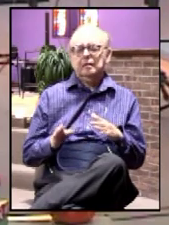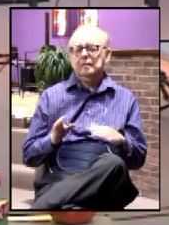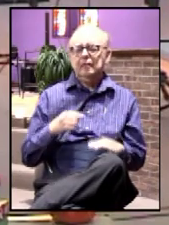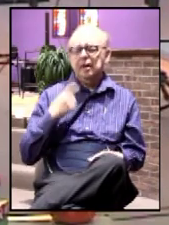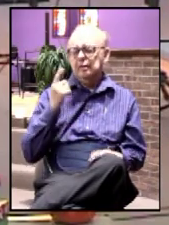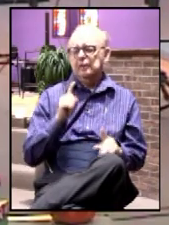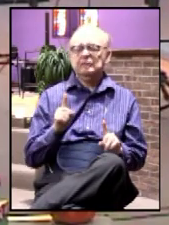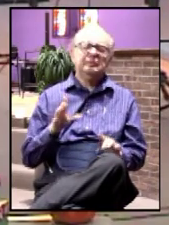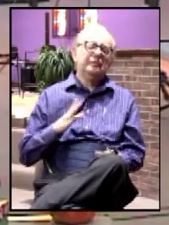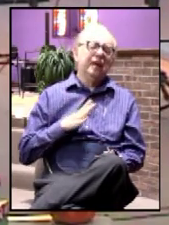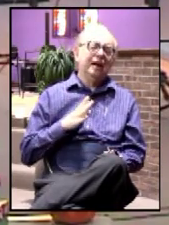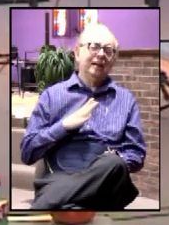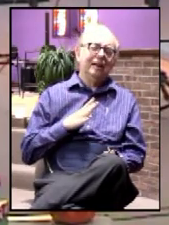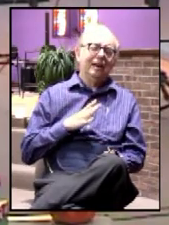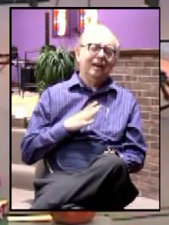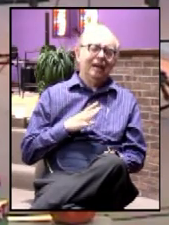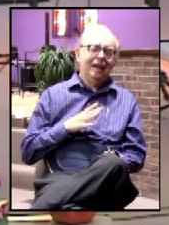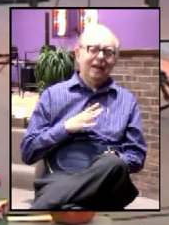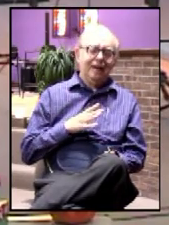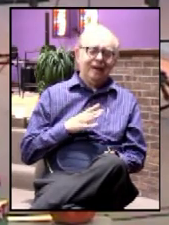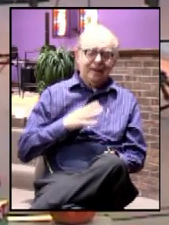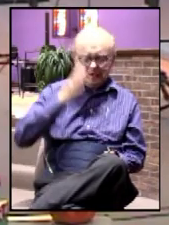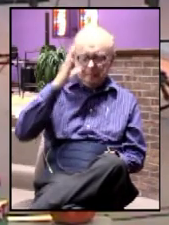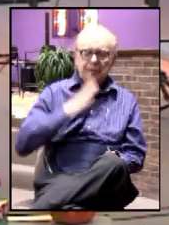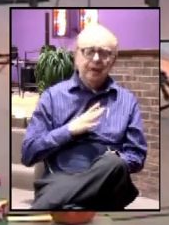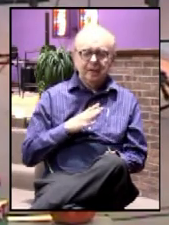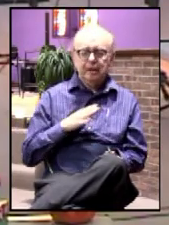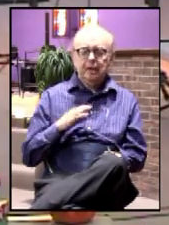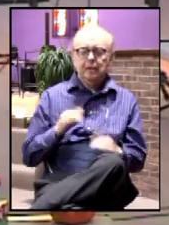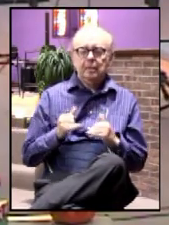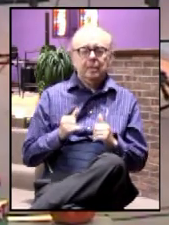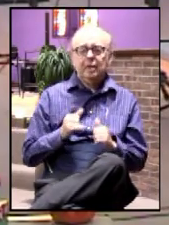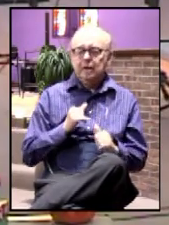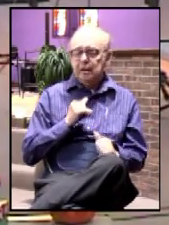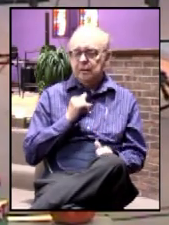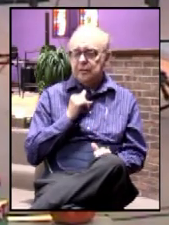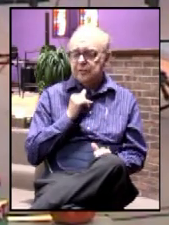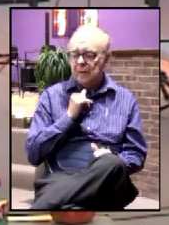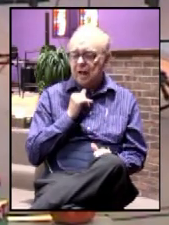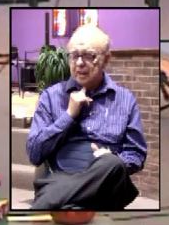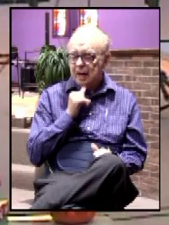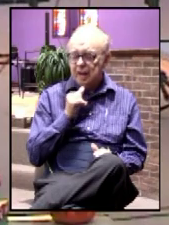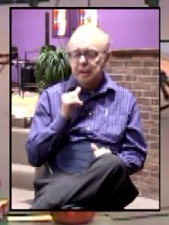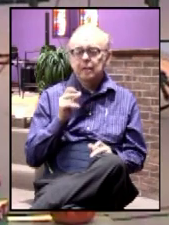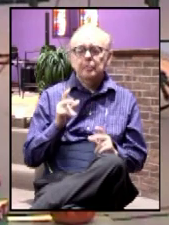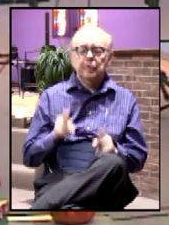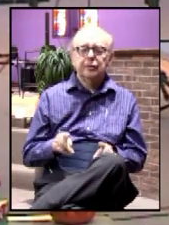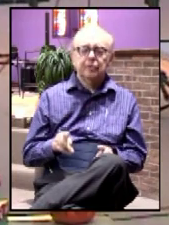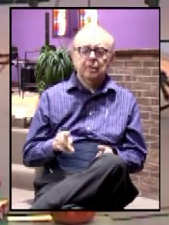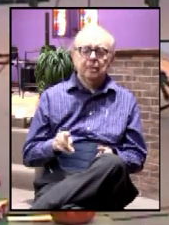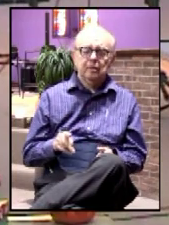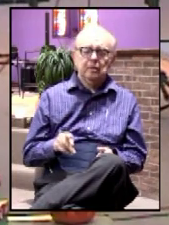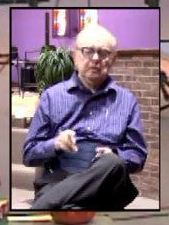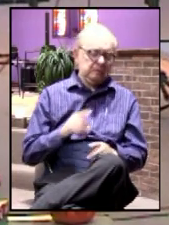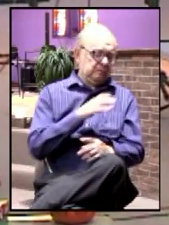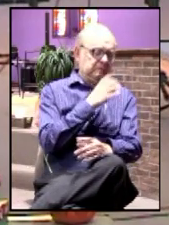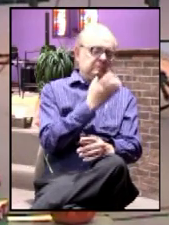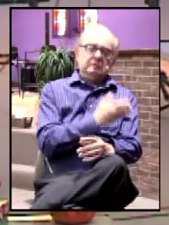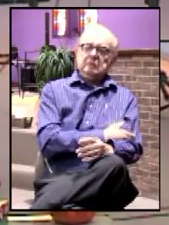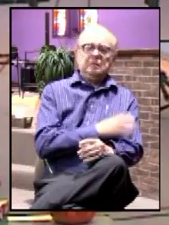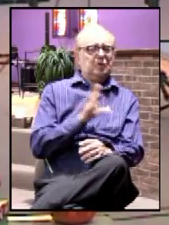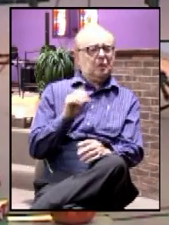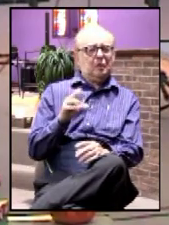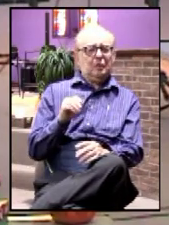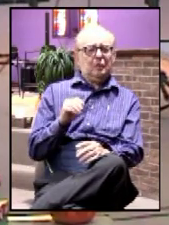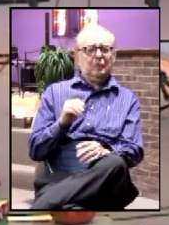looked okay. You know, the guy that played him really wasn't a very muscular